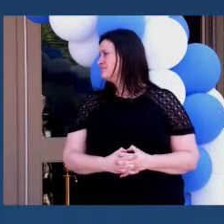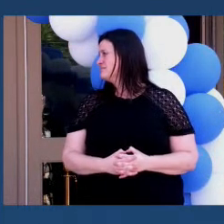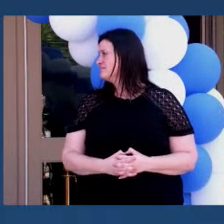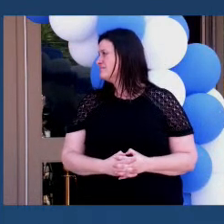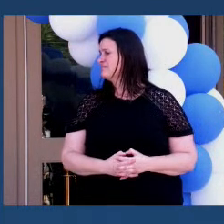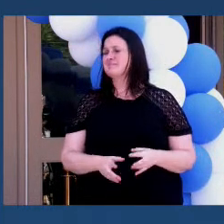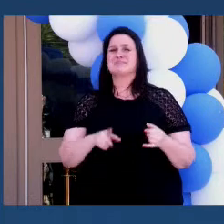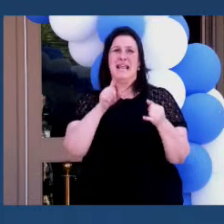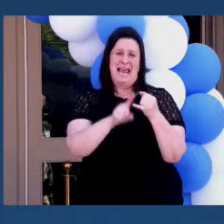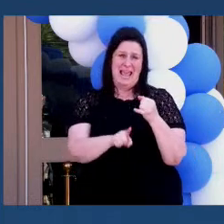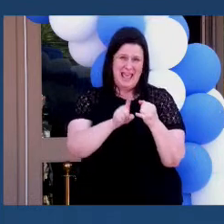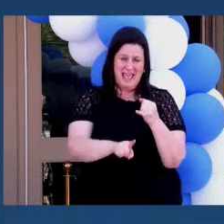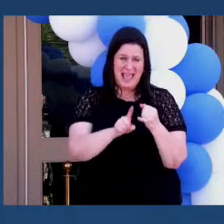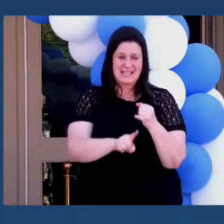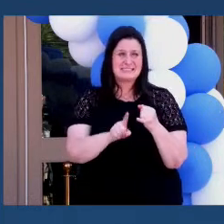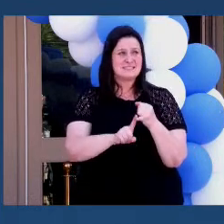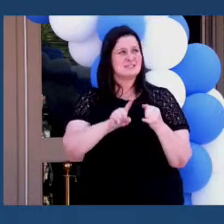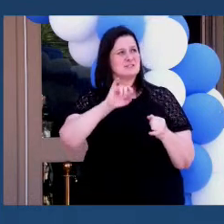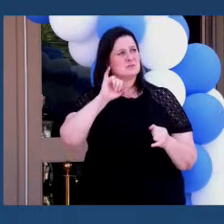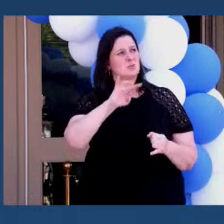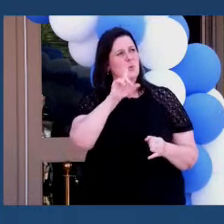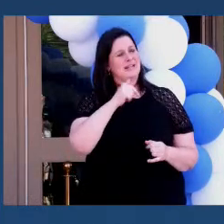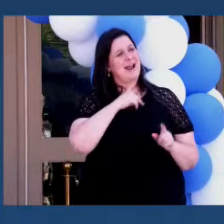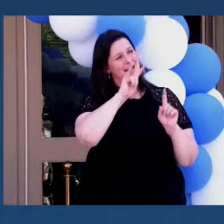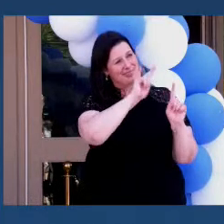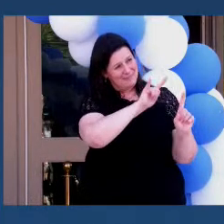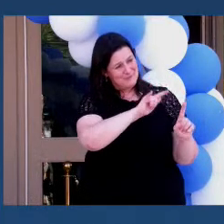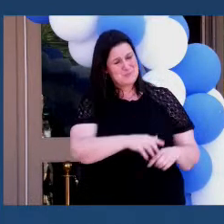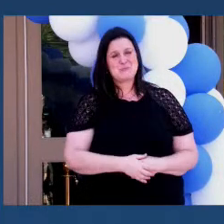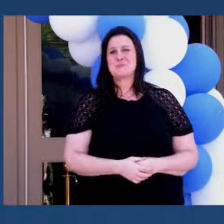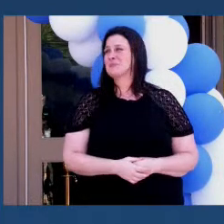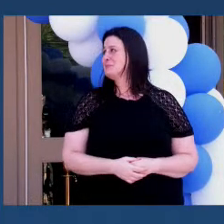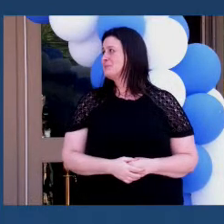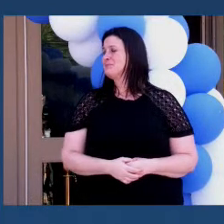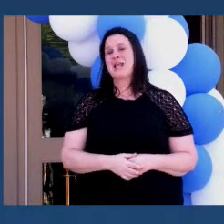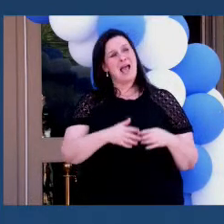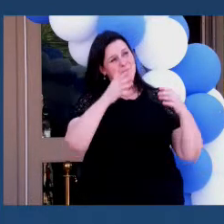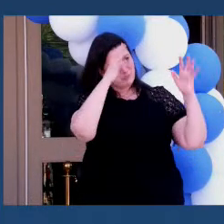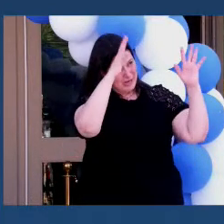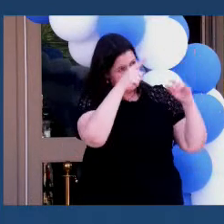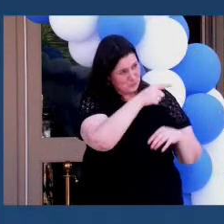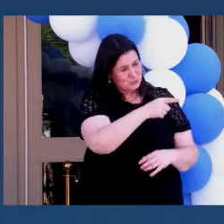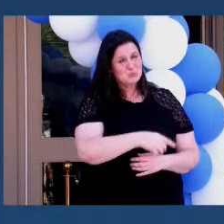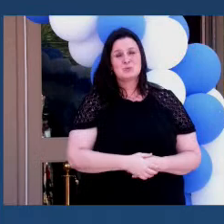And lastly, Juanita, I love you. I praise you.